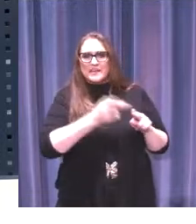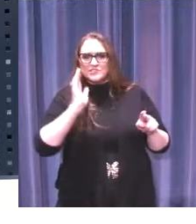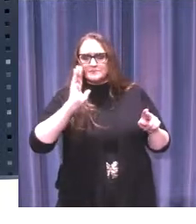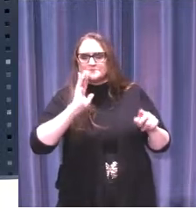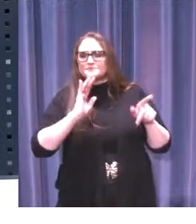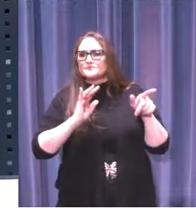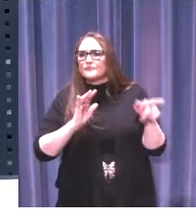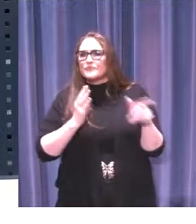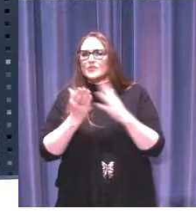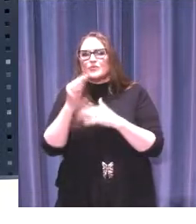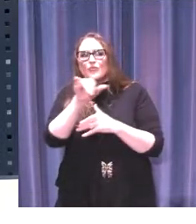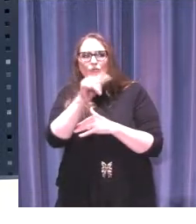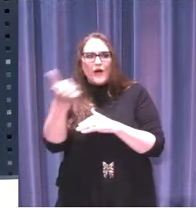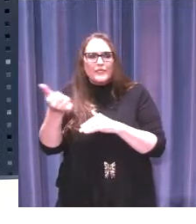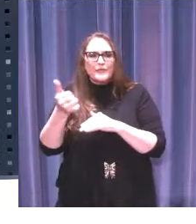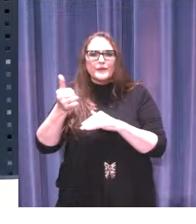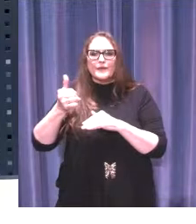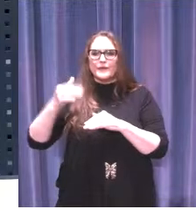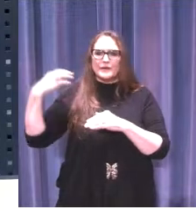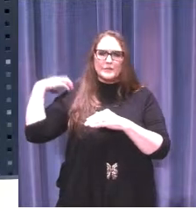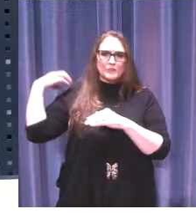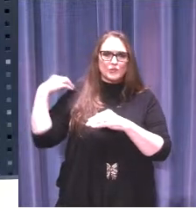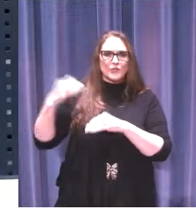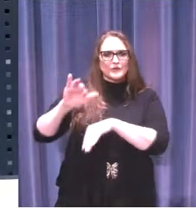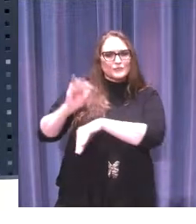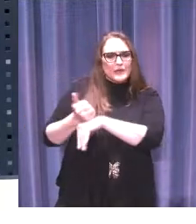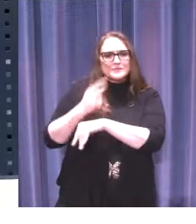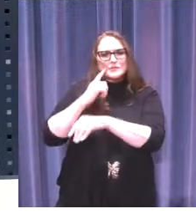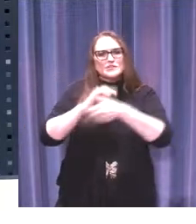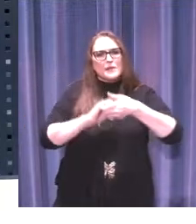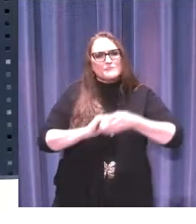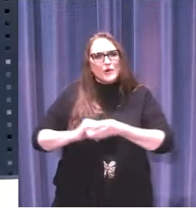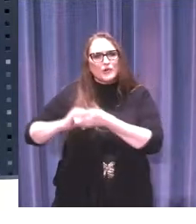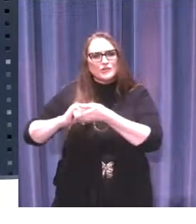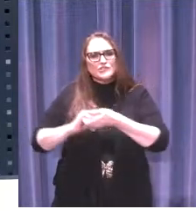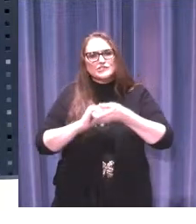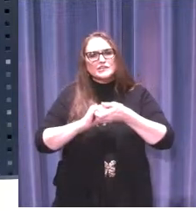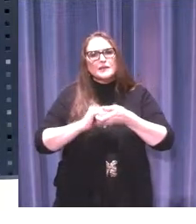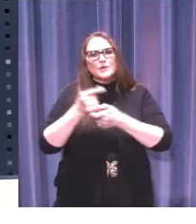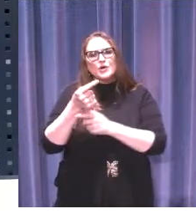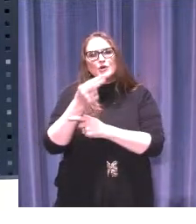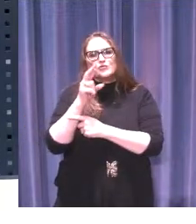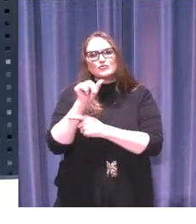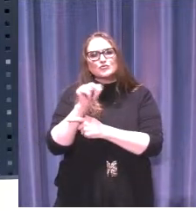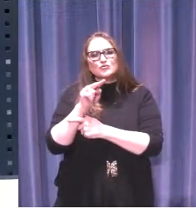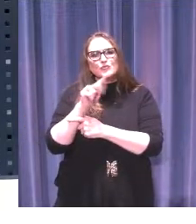other employer arrangements and partnerships, grant writing,